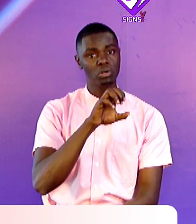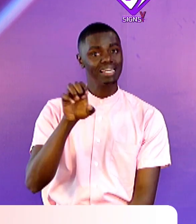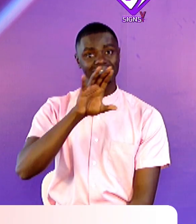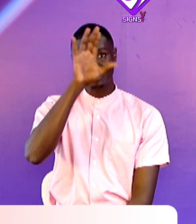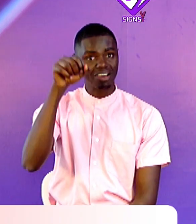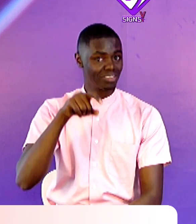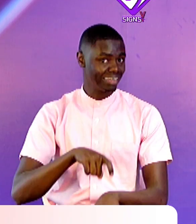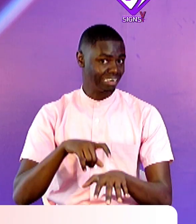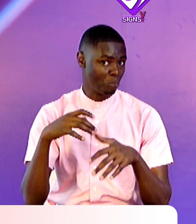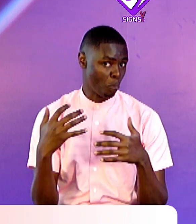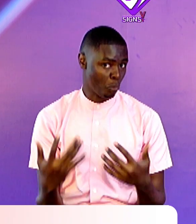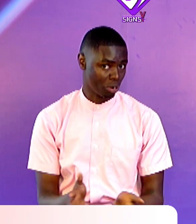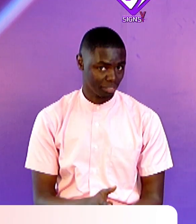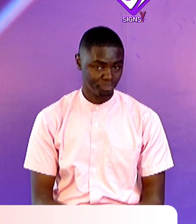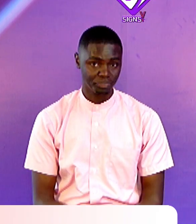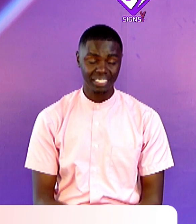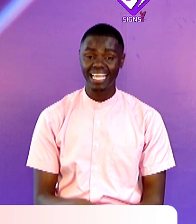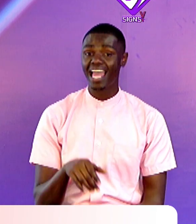now? Yes,